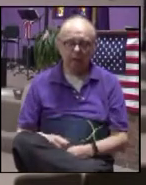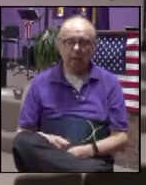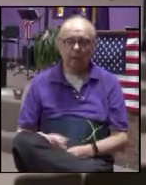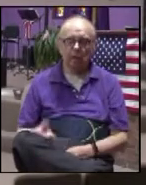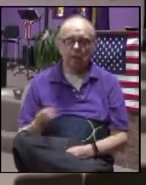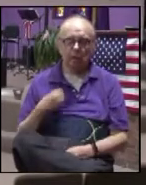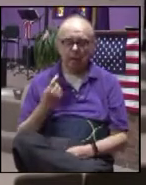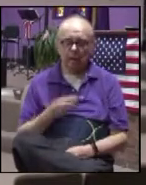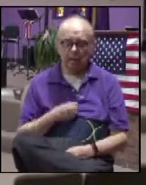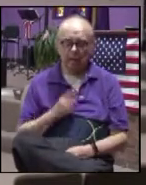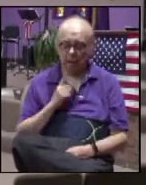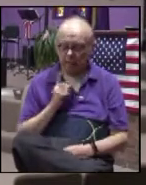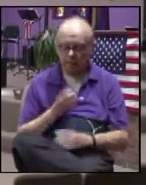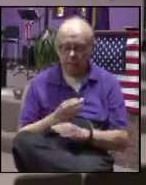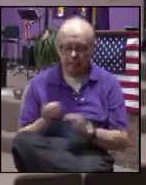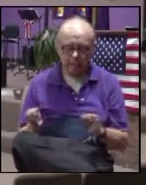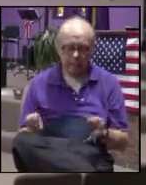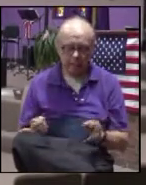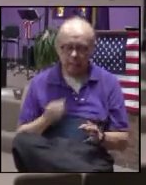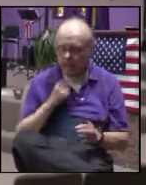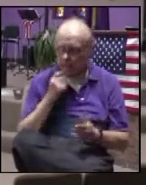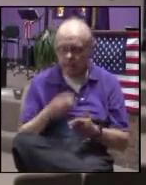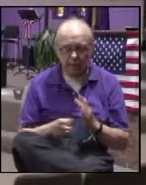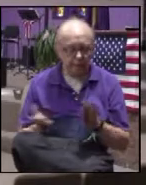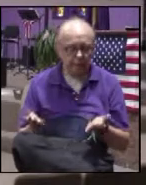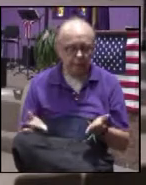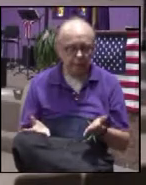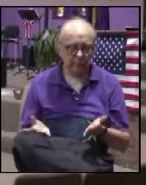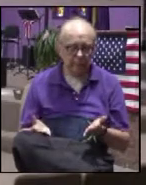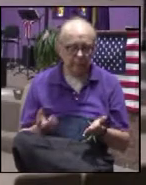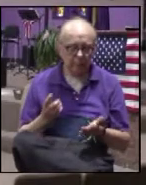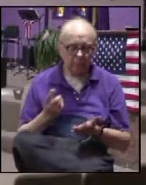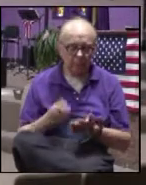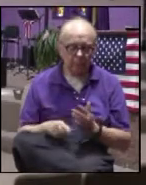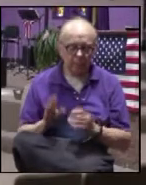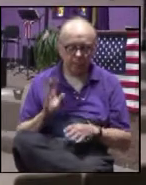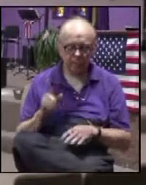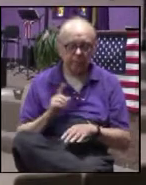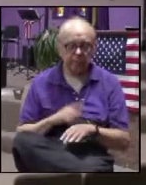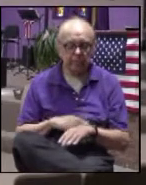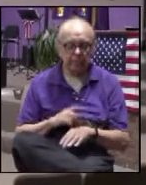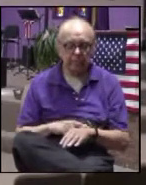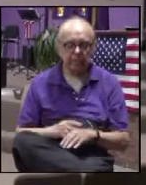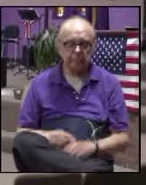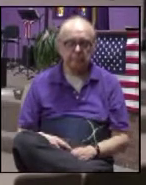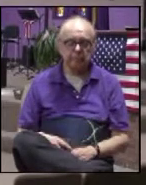us that is free. It doesn't cost you a dime. All it costs is a little bit of your time.